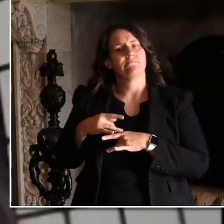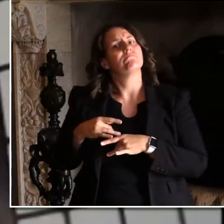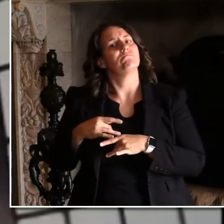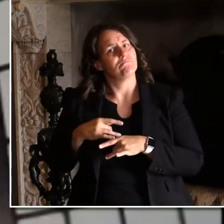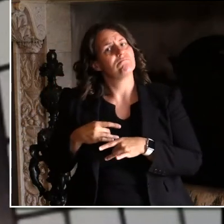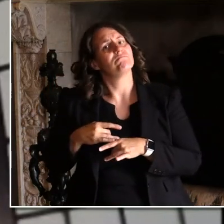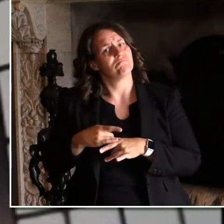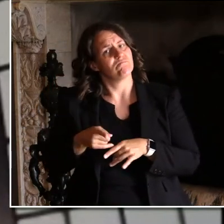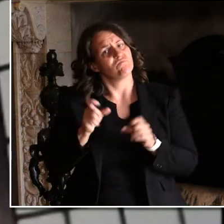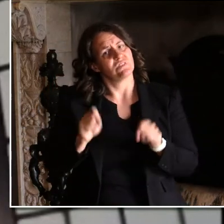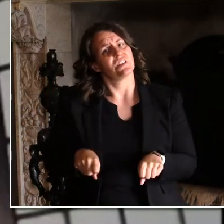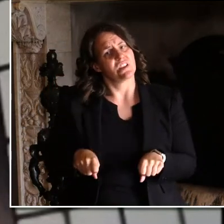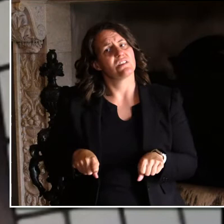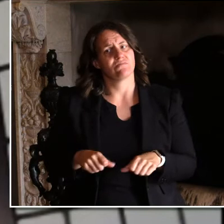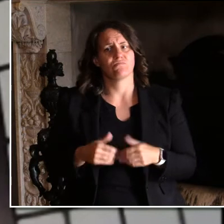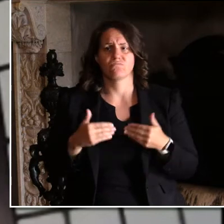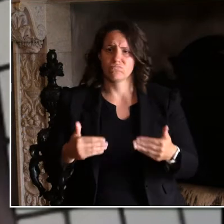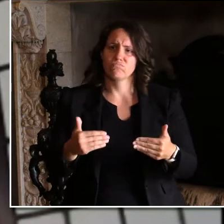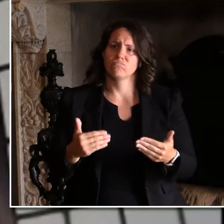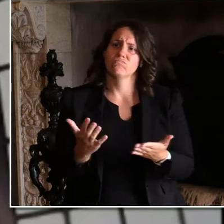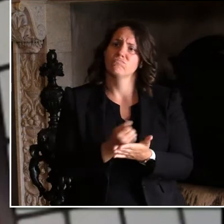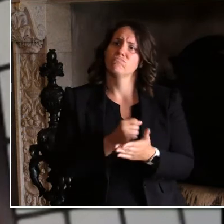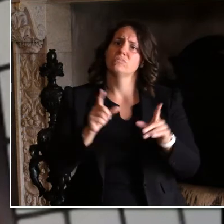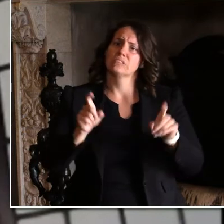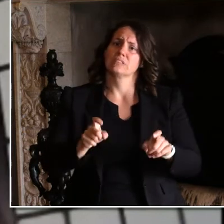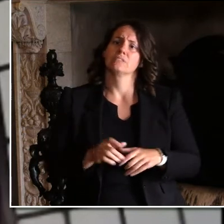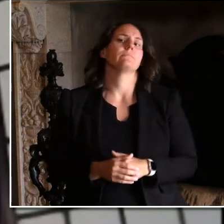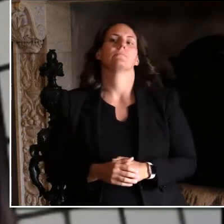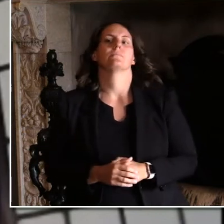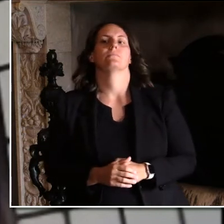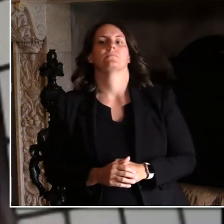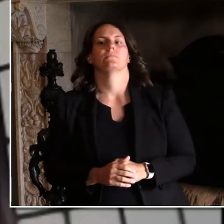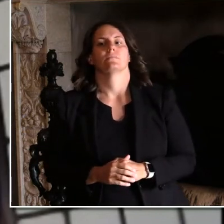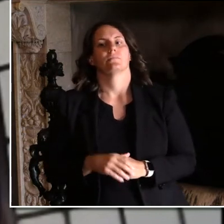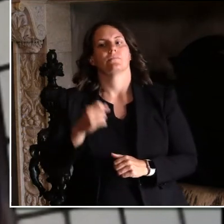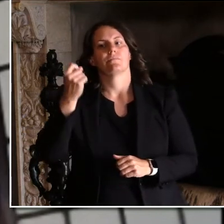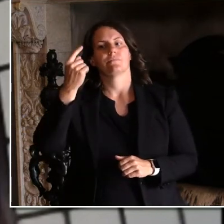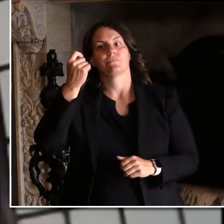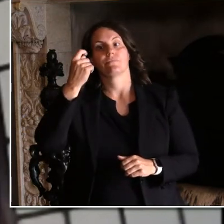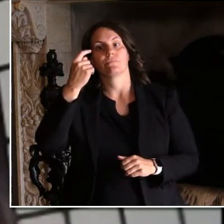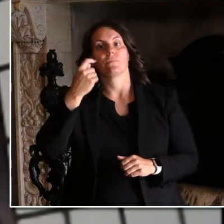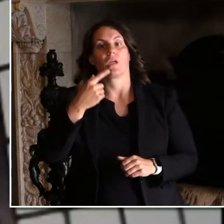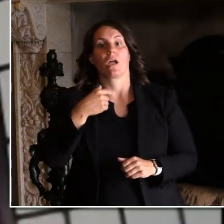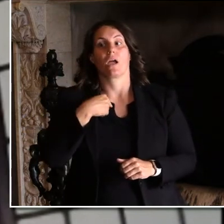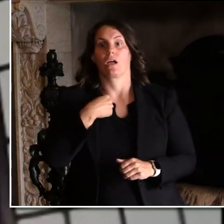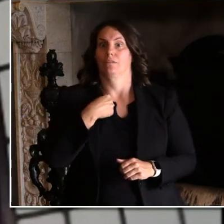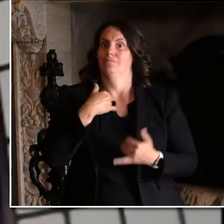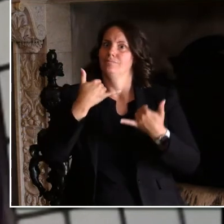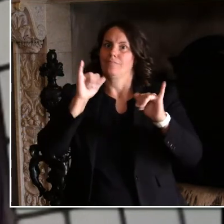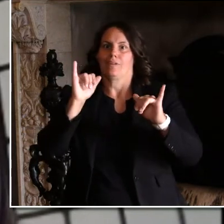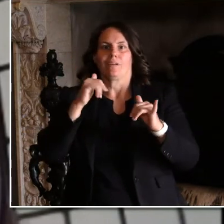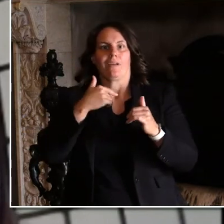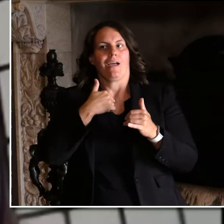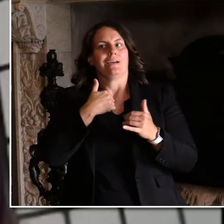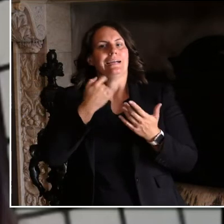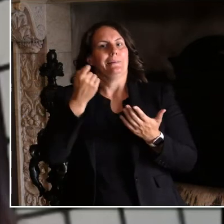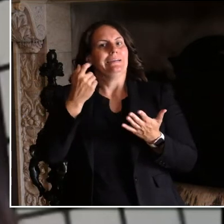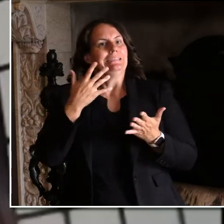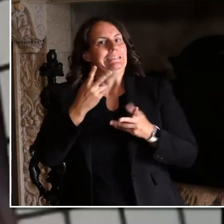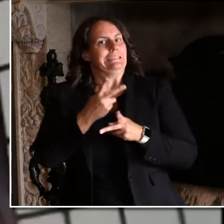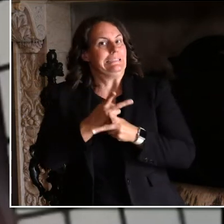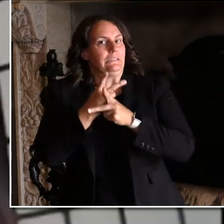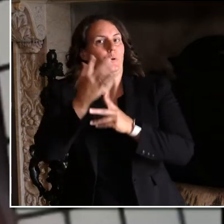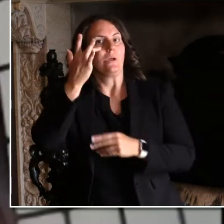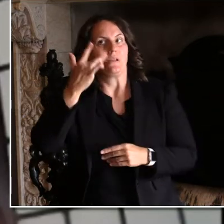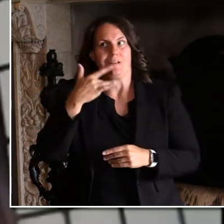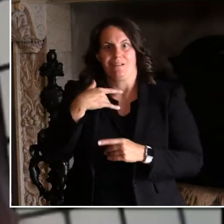are still limitations in our testing supply and in our capacity to, test. But we're suggesting that everybody